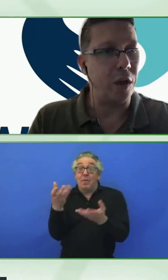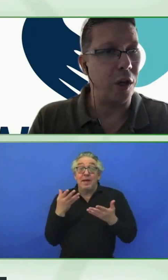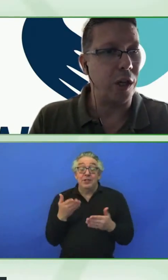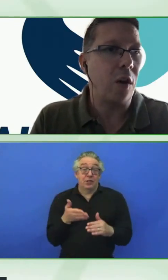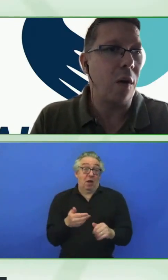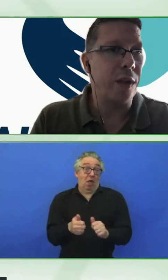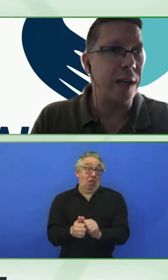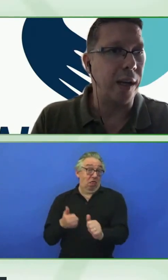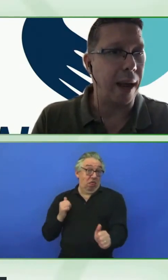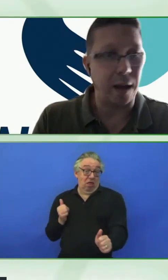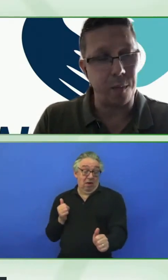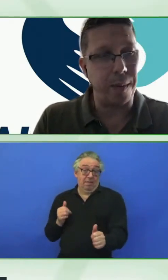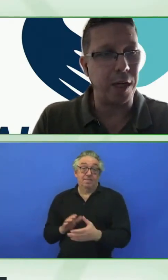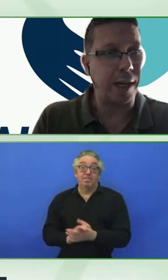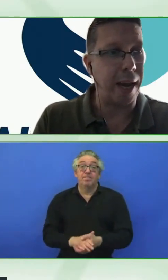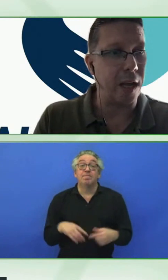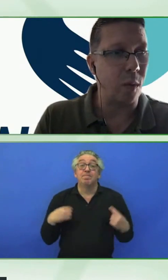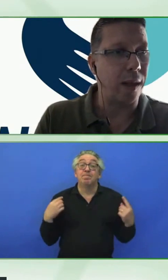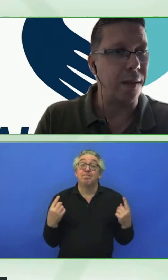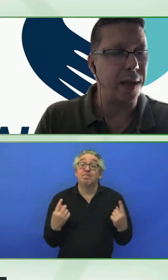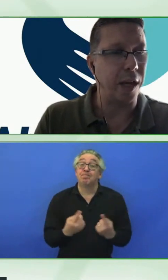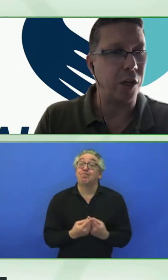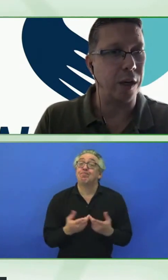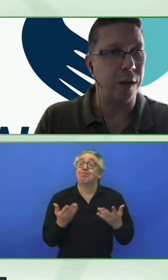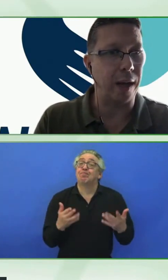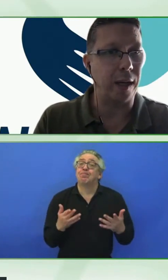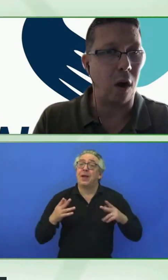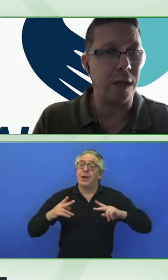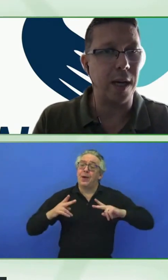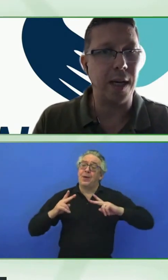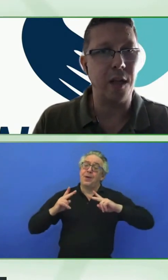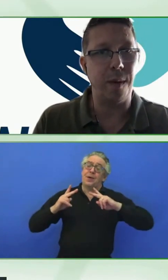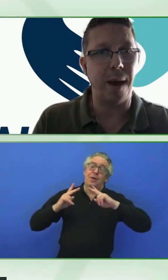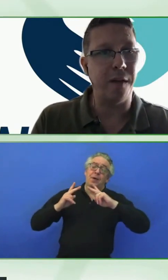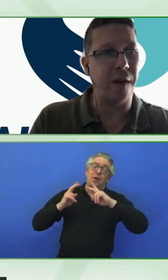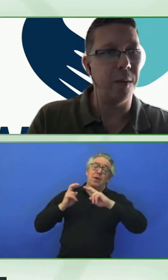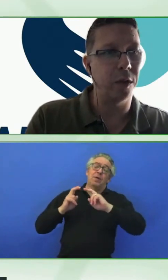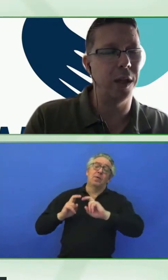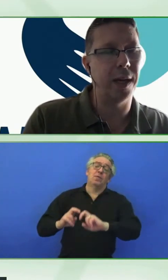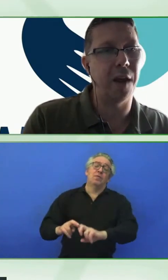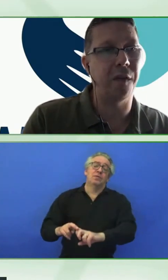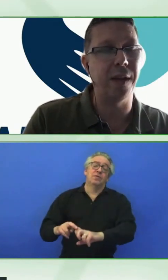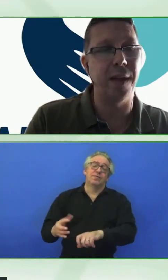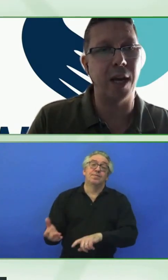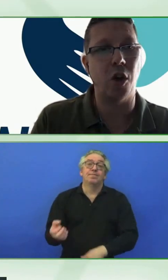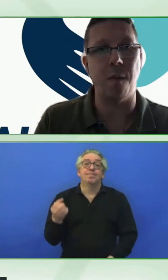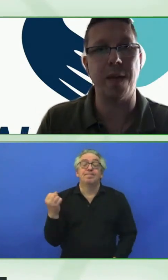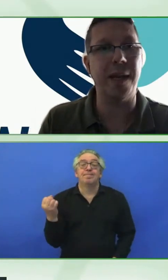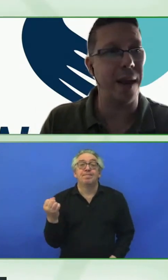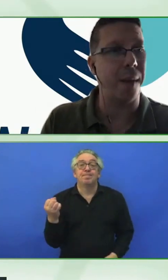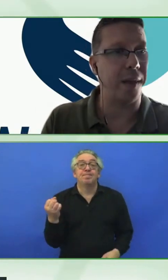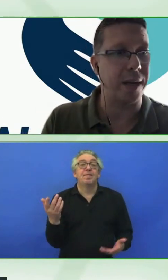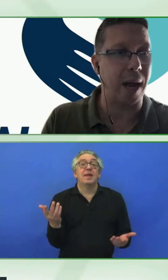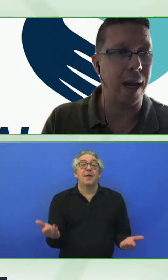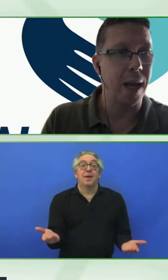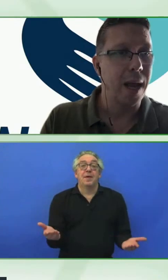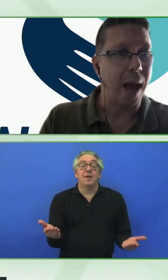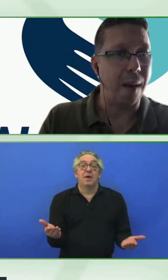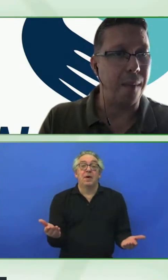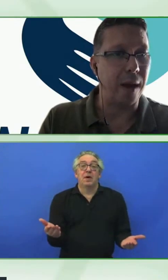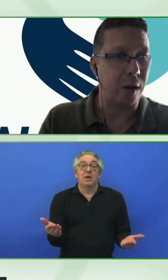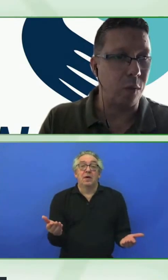in our research that obviously, and it's been mentioned again as well in the session, that content needs to be made available to the deaf in their terms, in their mother